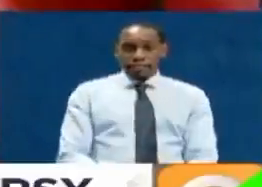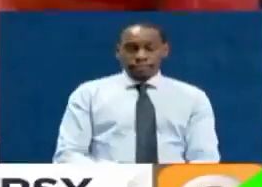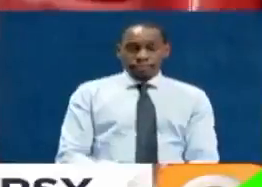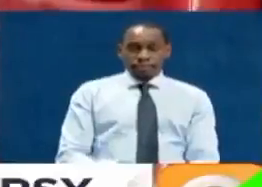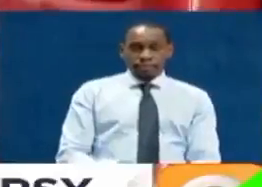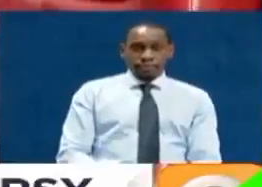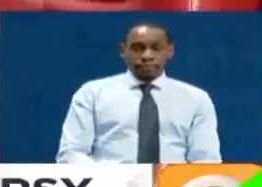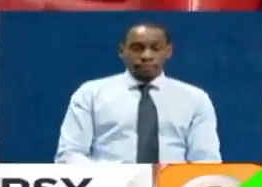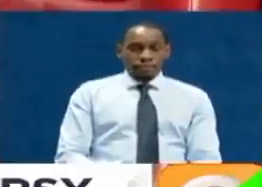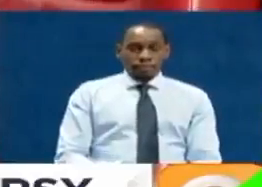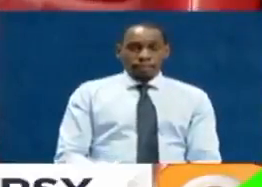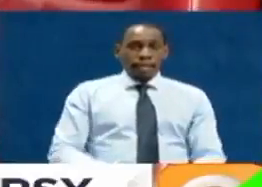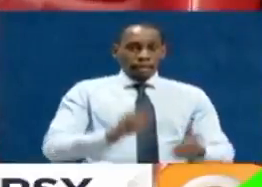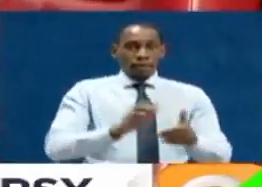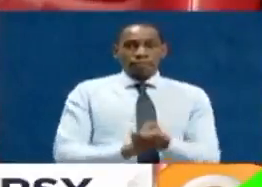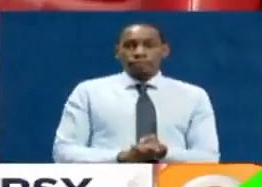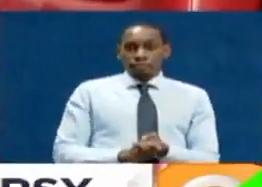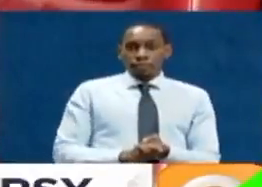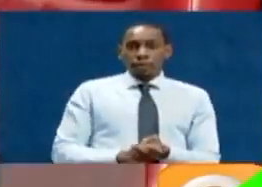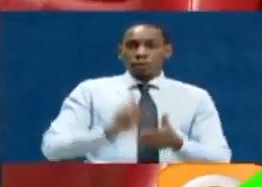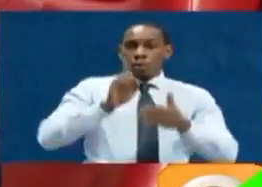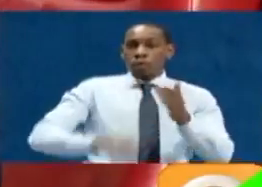What was sought from me